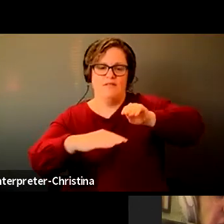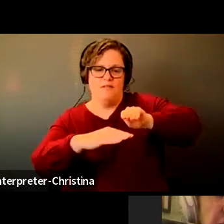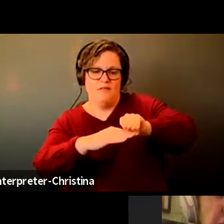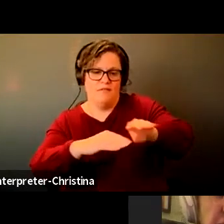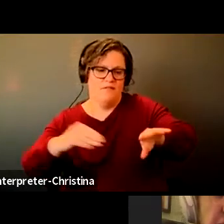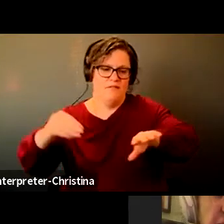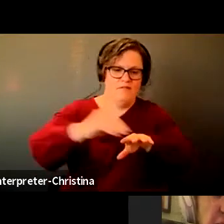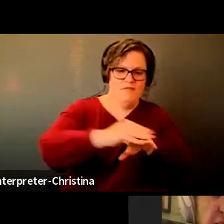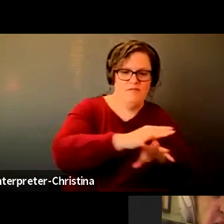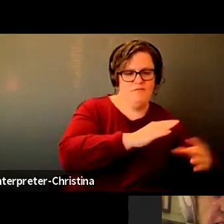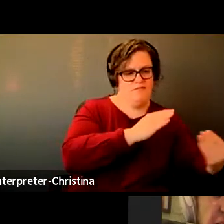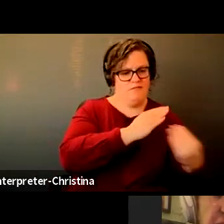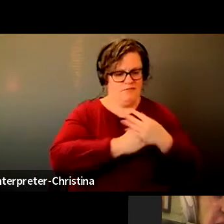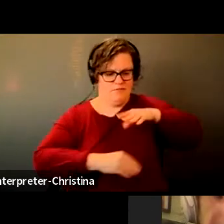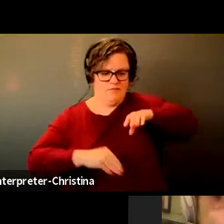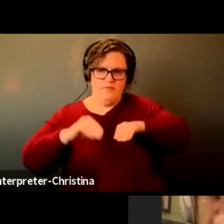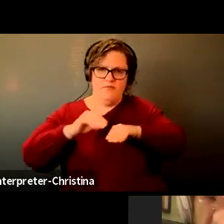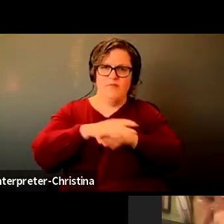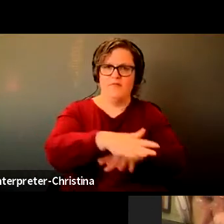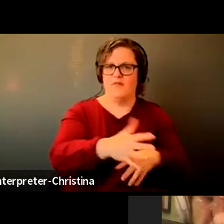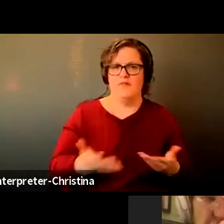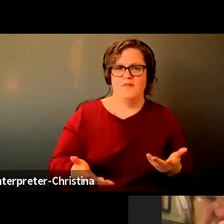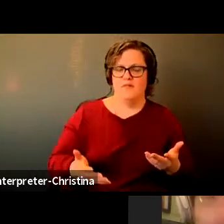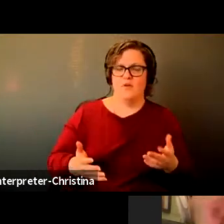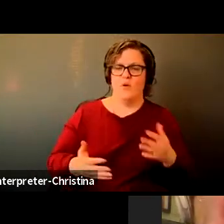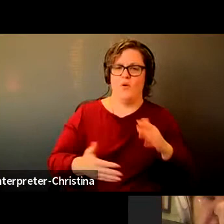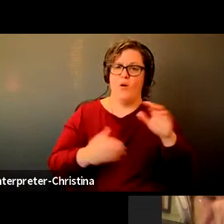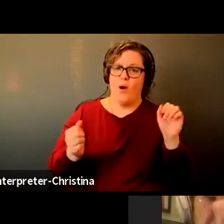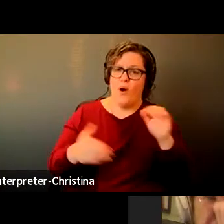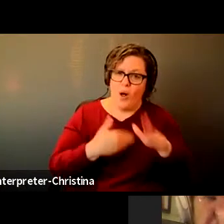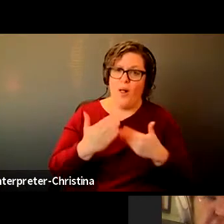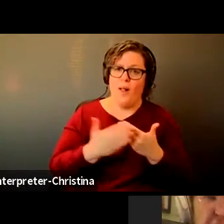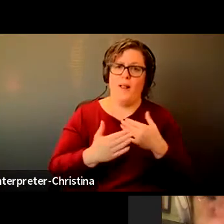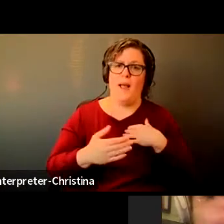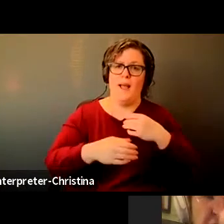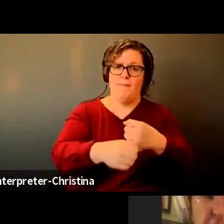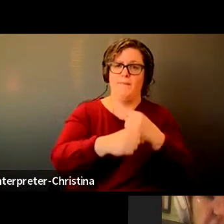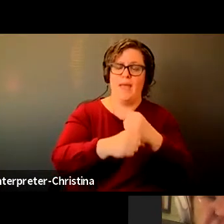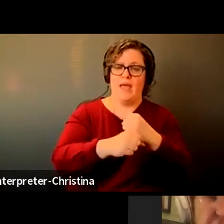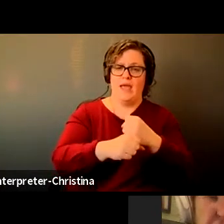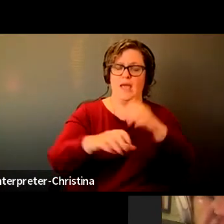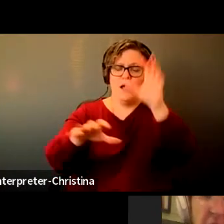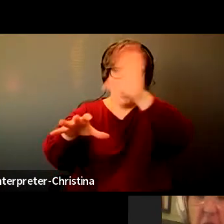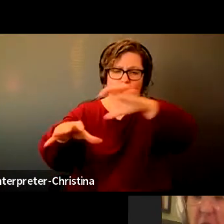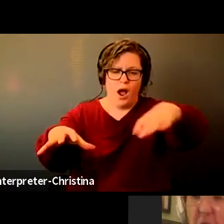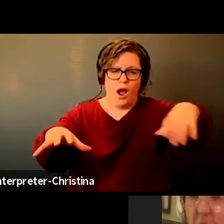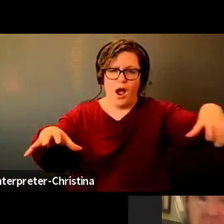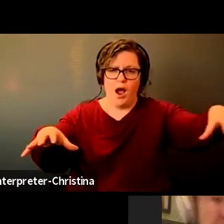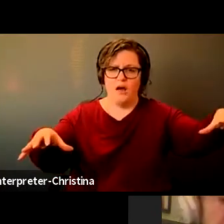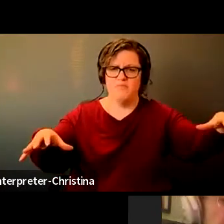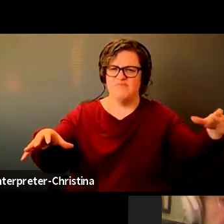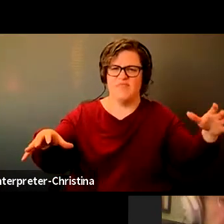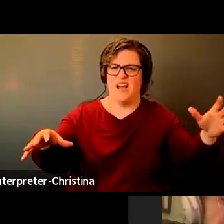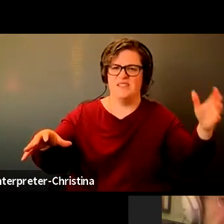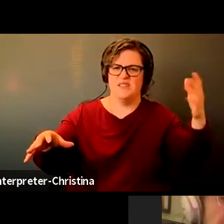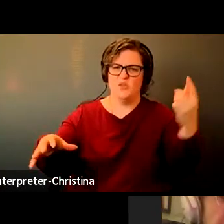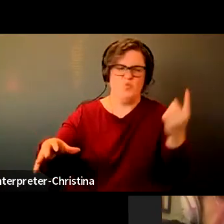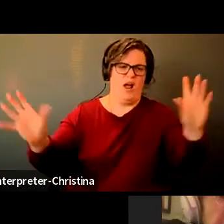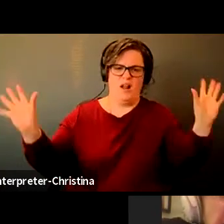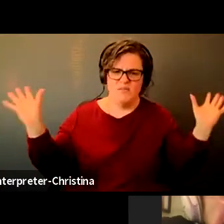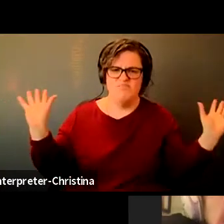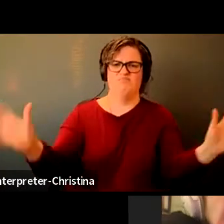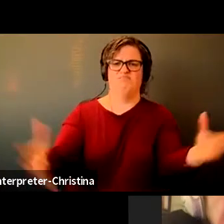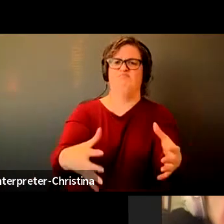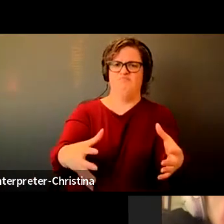body of work, right? Like, this is all my life's work. This is all a body of work. And I don't separate my personal life, my personal